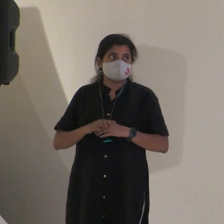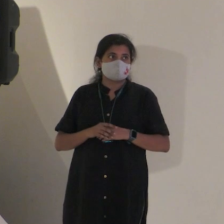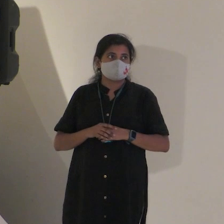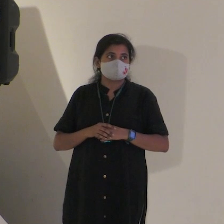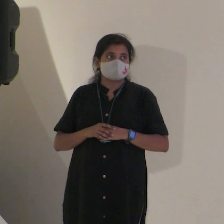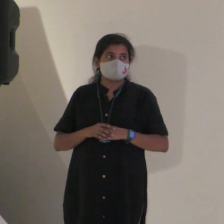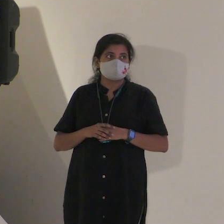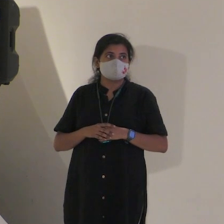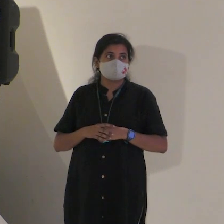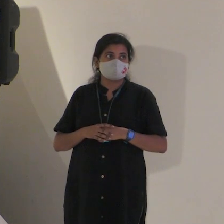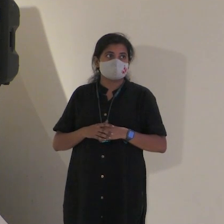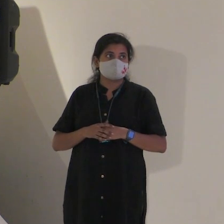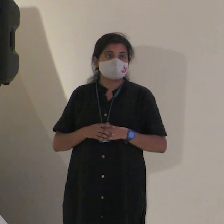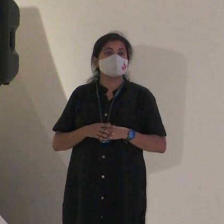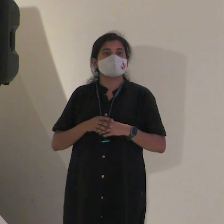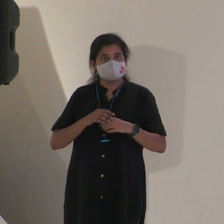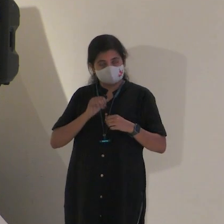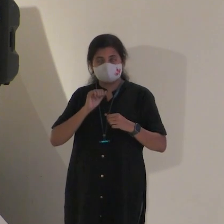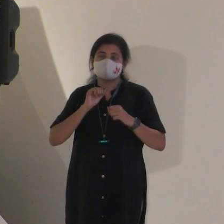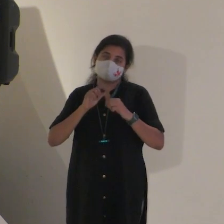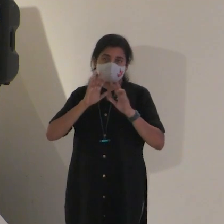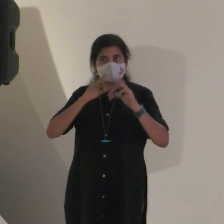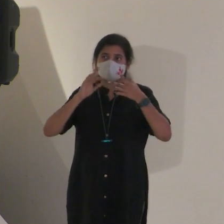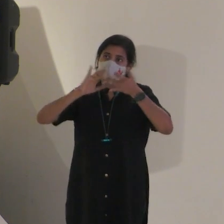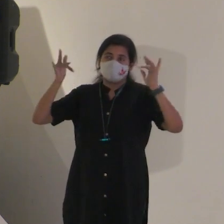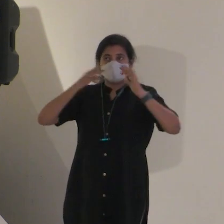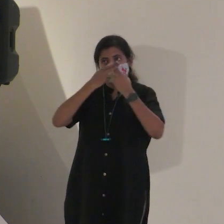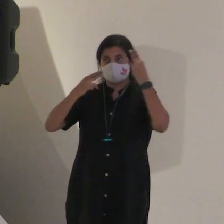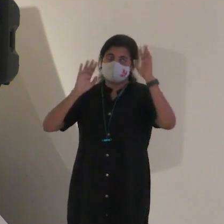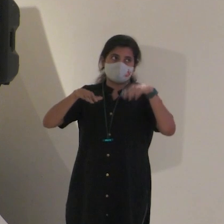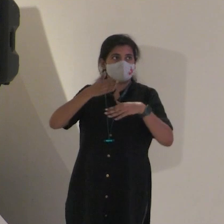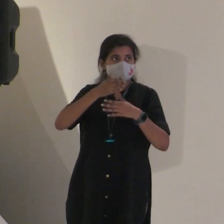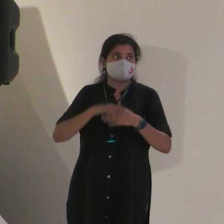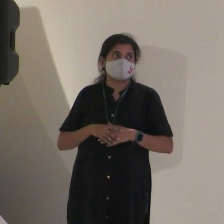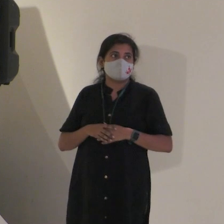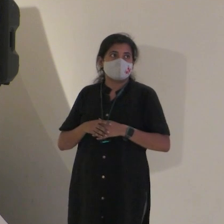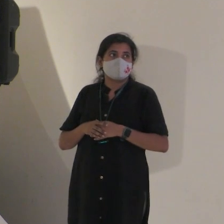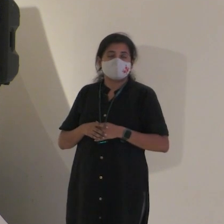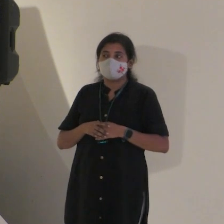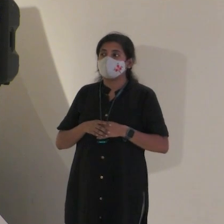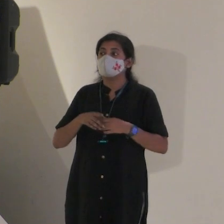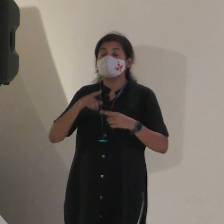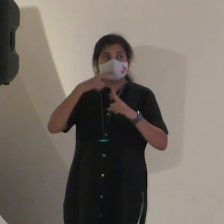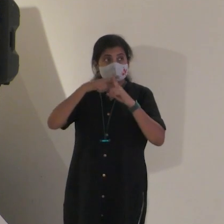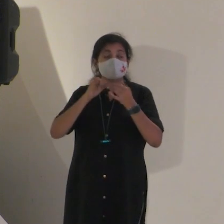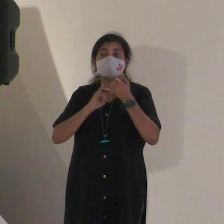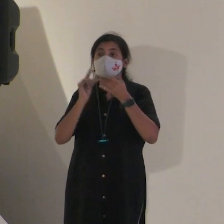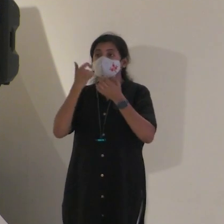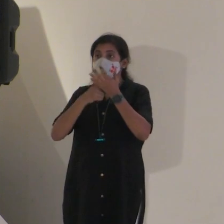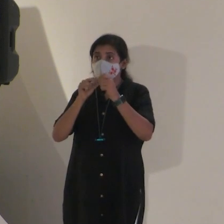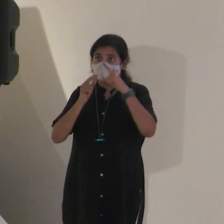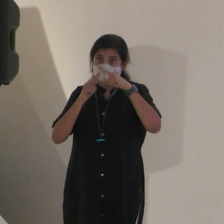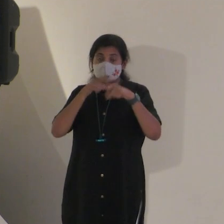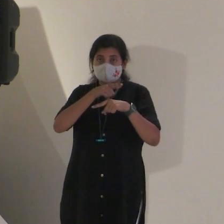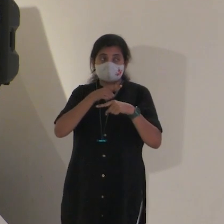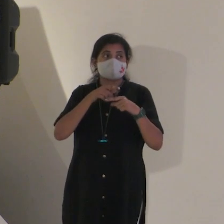Yallapragada Subbarao Archives. Yeah, it's online and it's free. And then during the Surat plague, the tetracycline